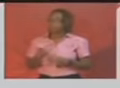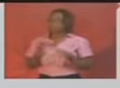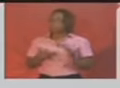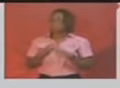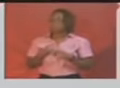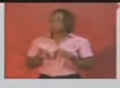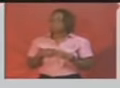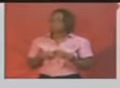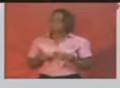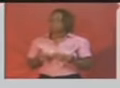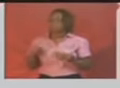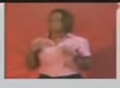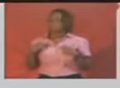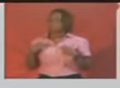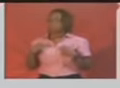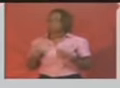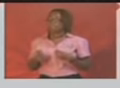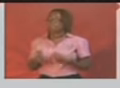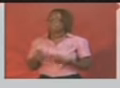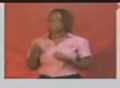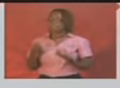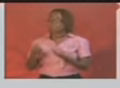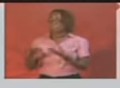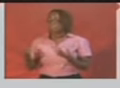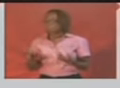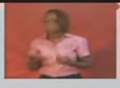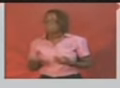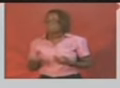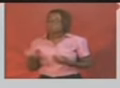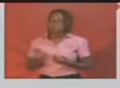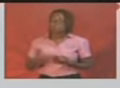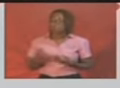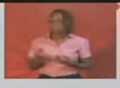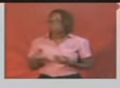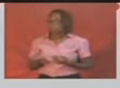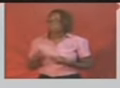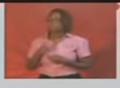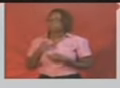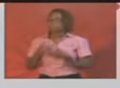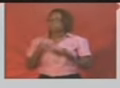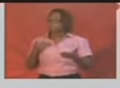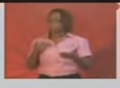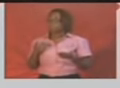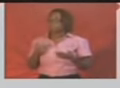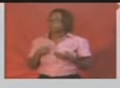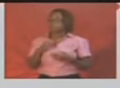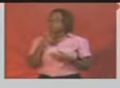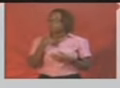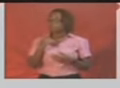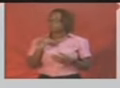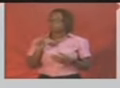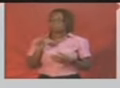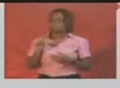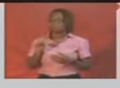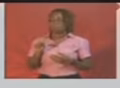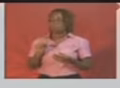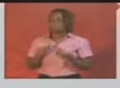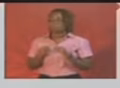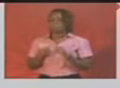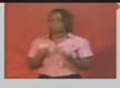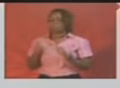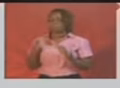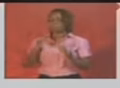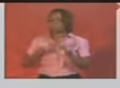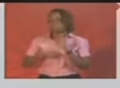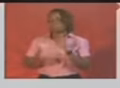November of 2020, and we'll get the other few months in the near future. But the numbers have been low over the last few months. So I expect that it will be maintained the